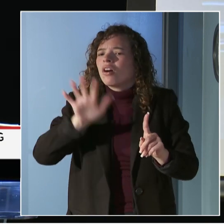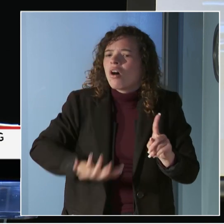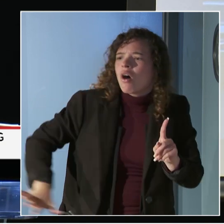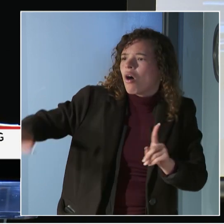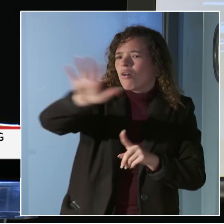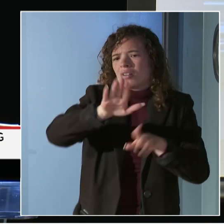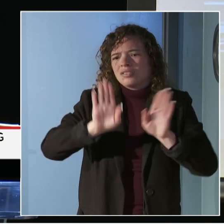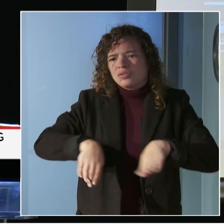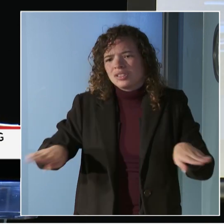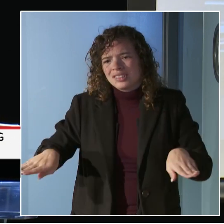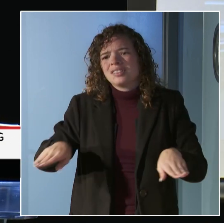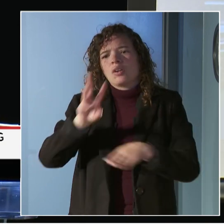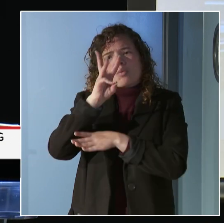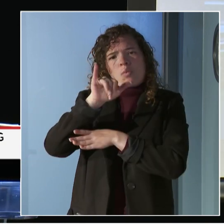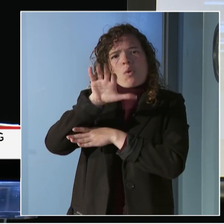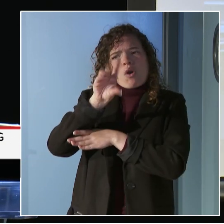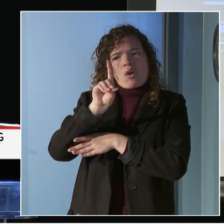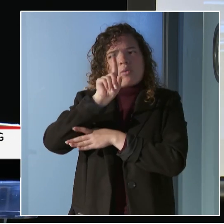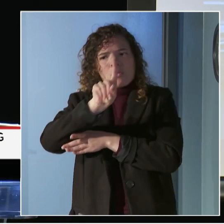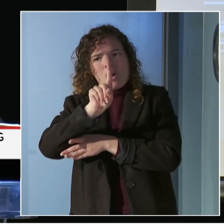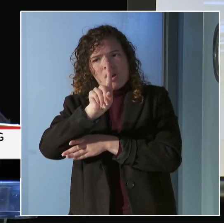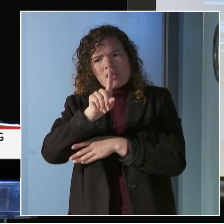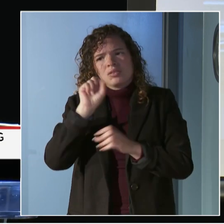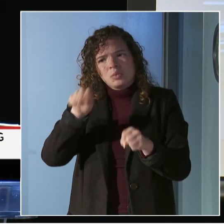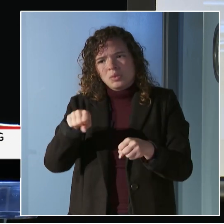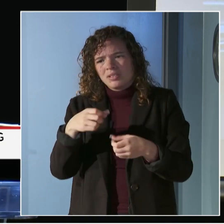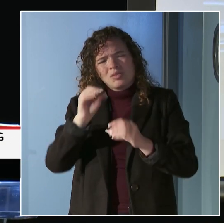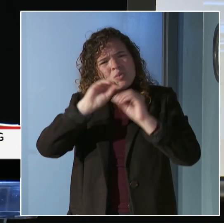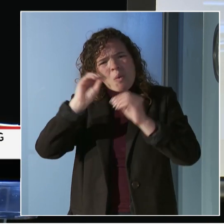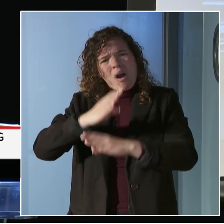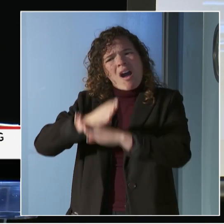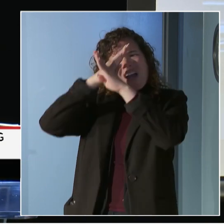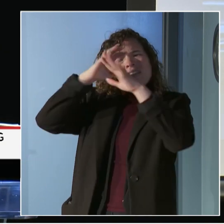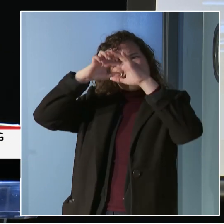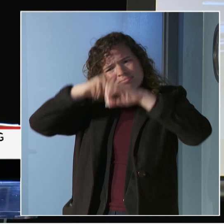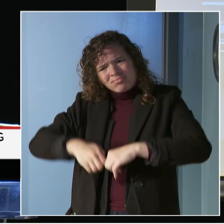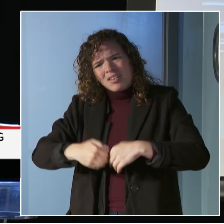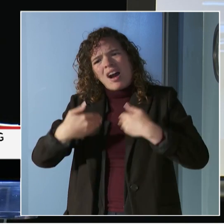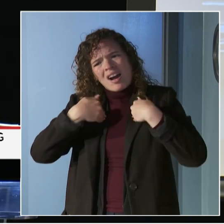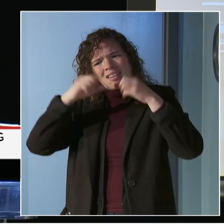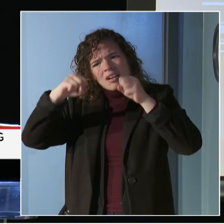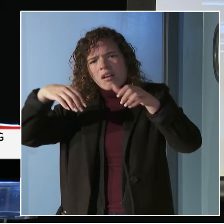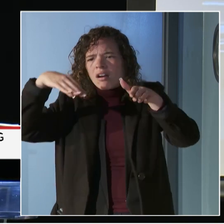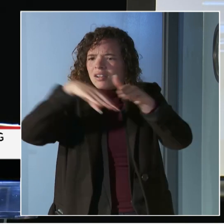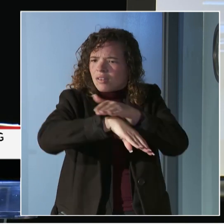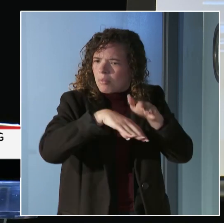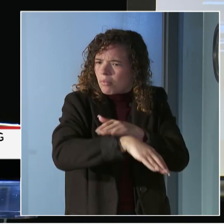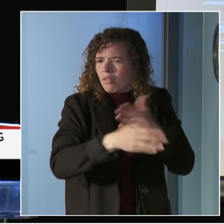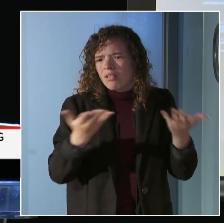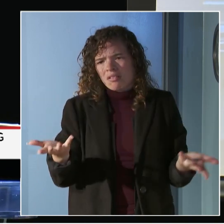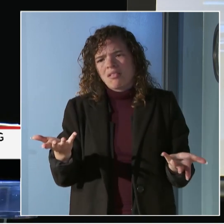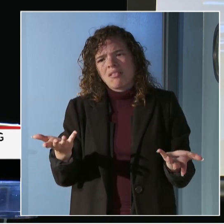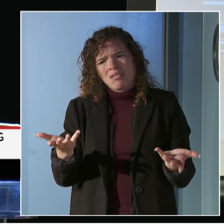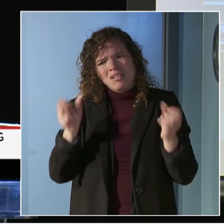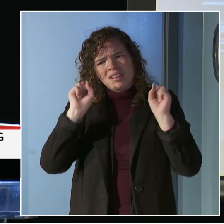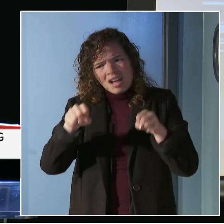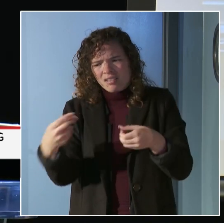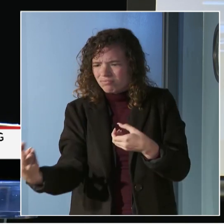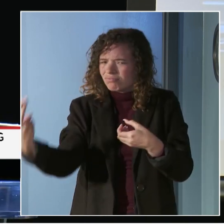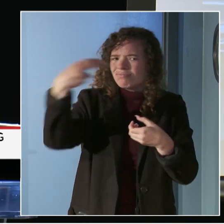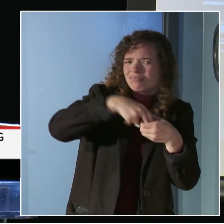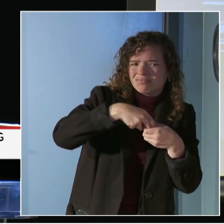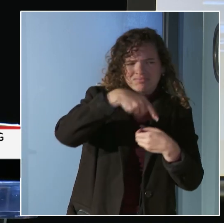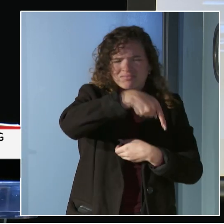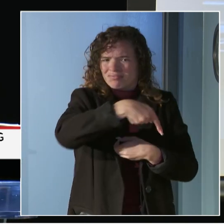in the program because there are no barriers. There are no financial barriers to participating in these programs. And that is a